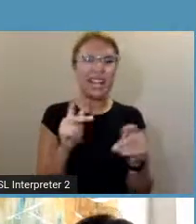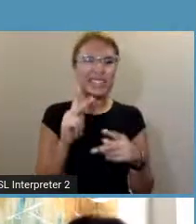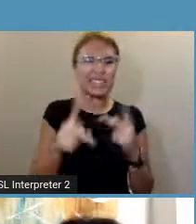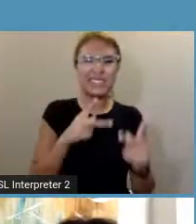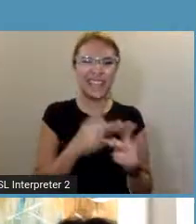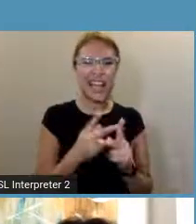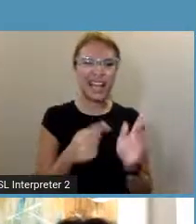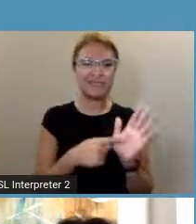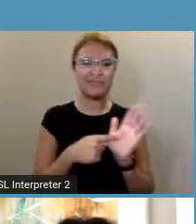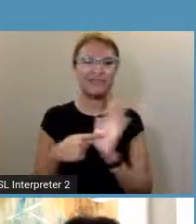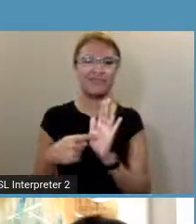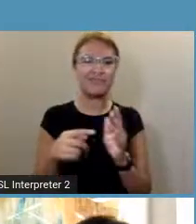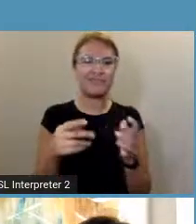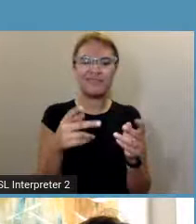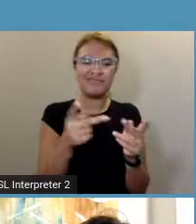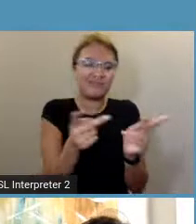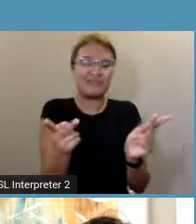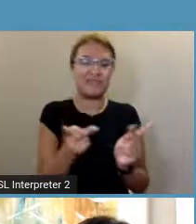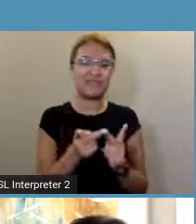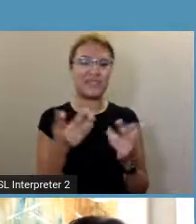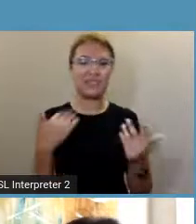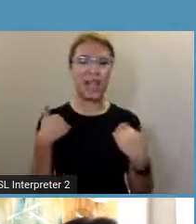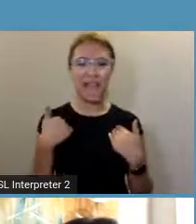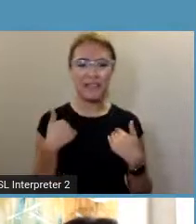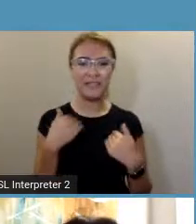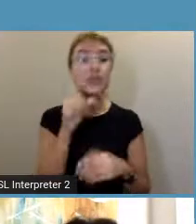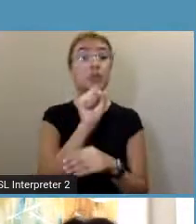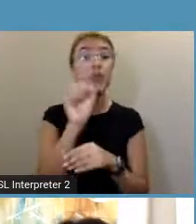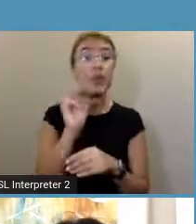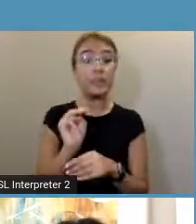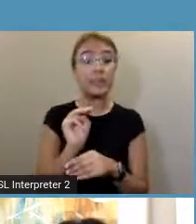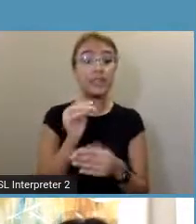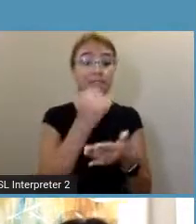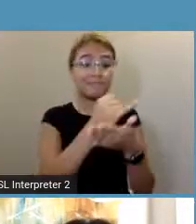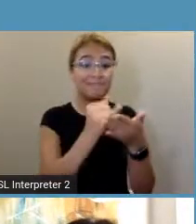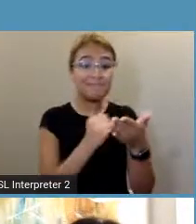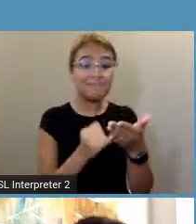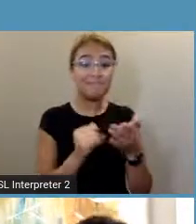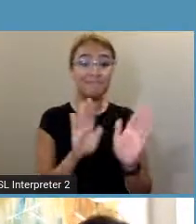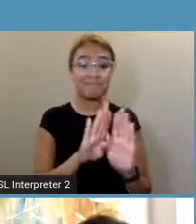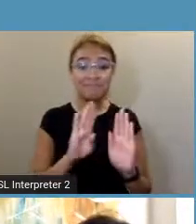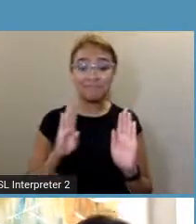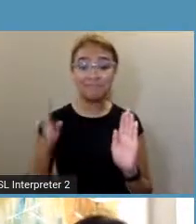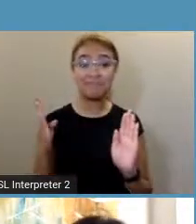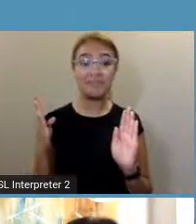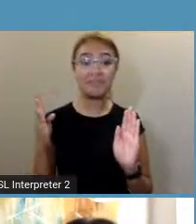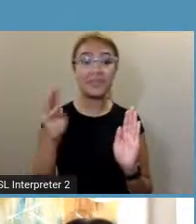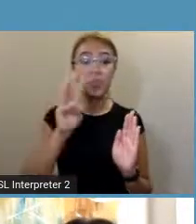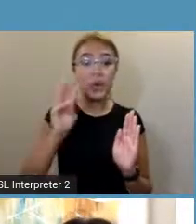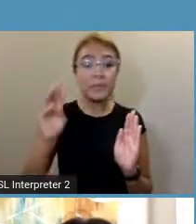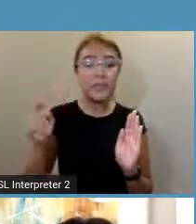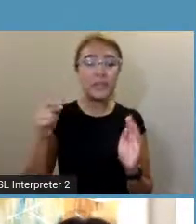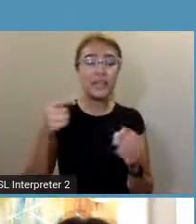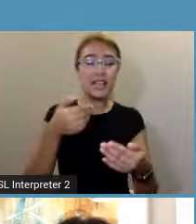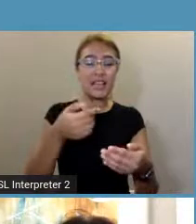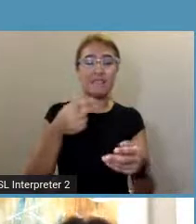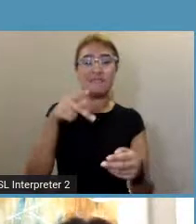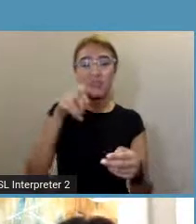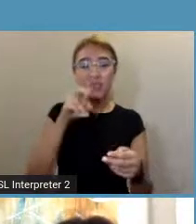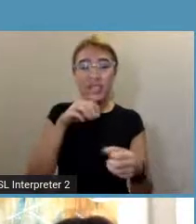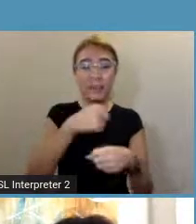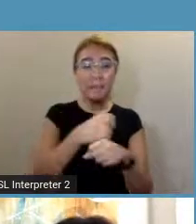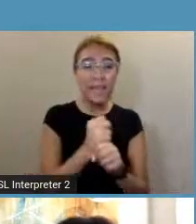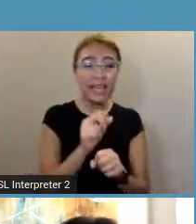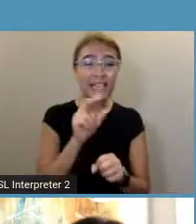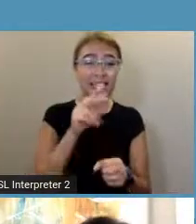are there? So these are the basic ones: social media art galleries, web pages, pre-made virtual spaces, virtual tours or